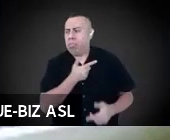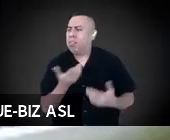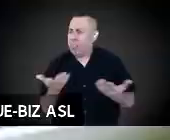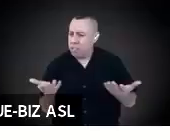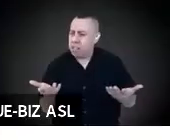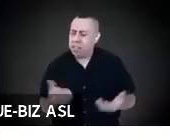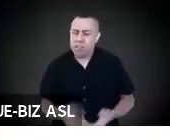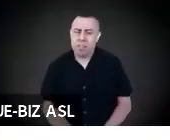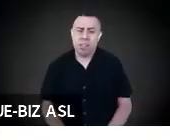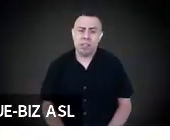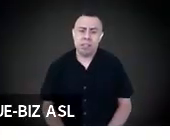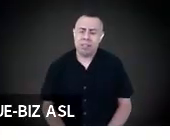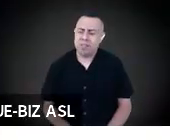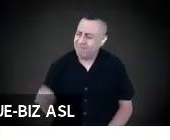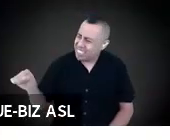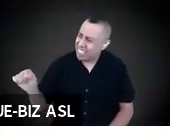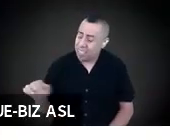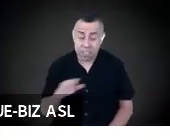It's tough.